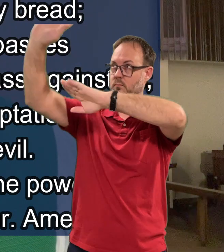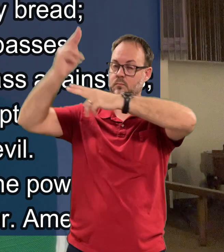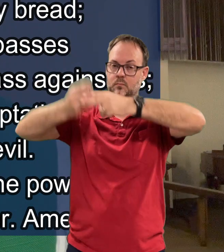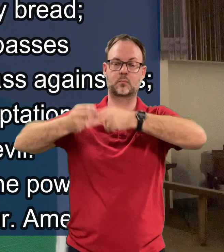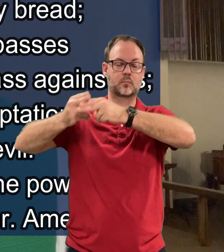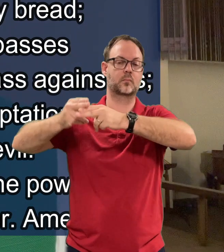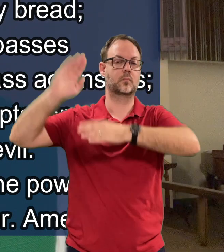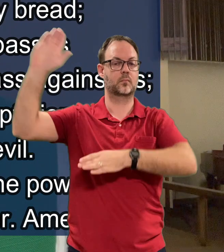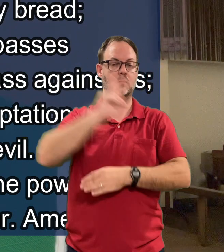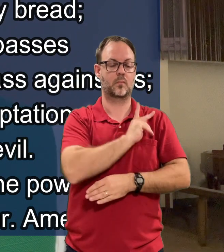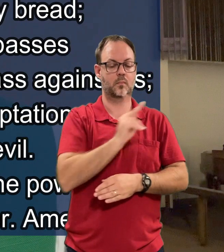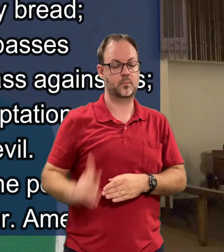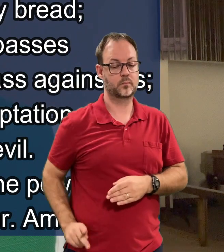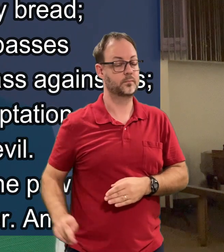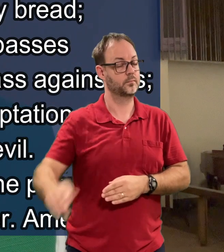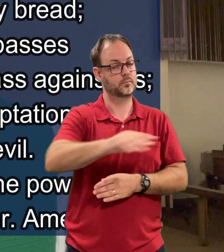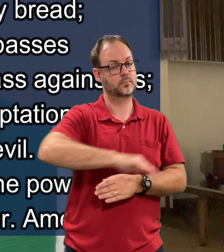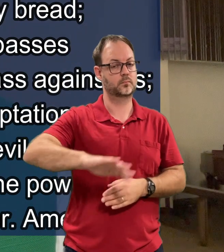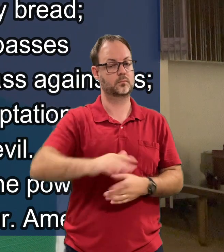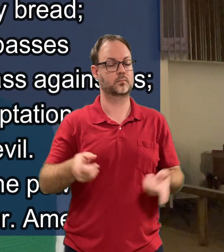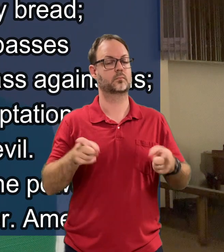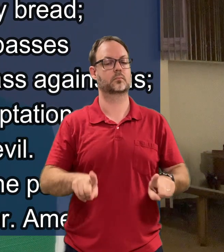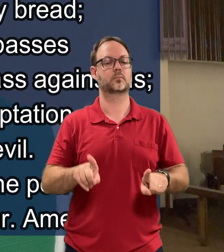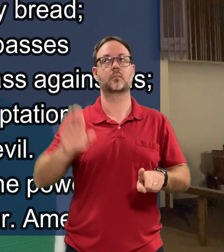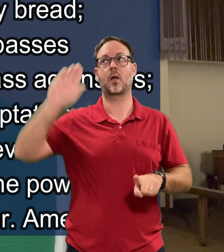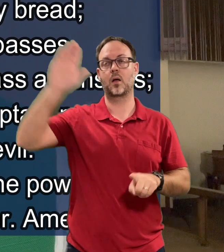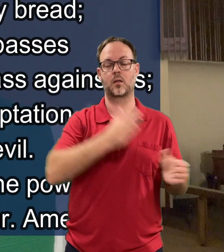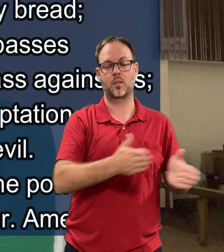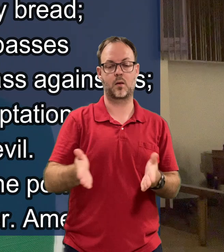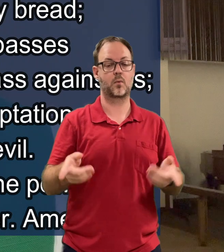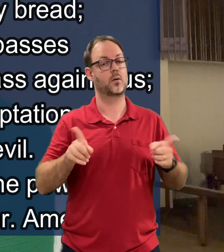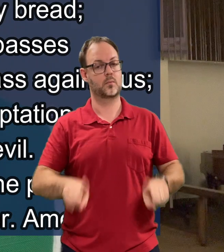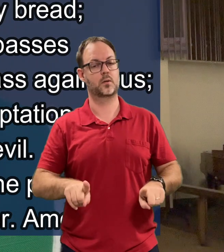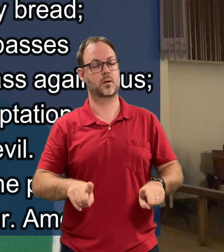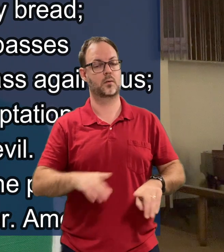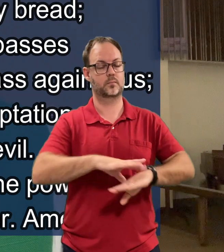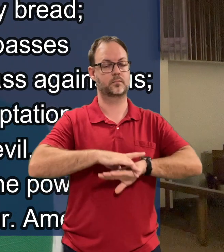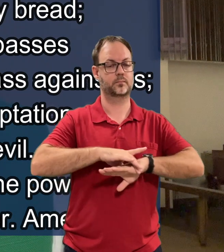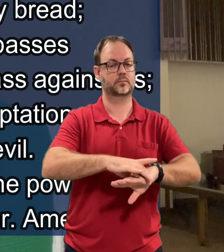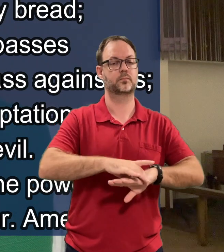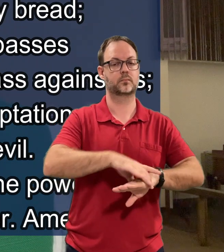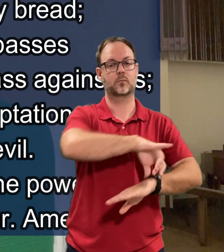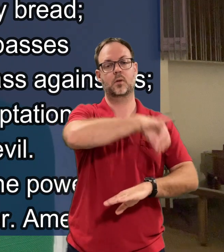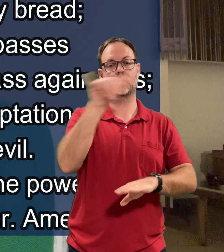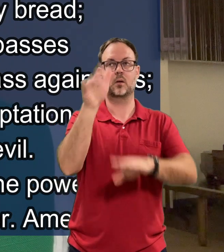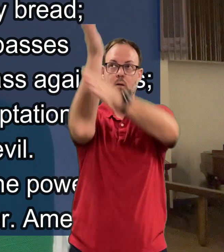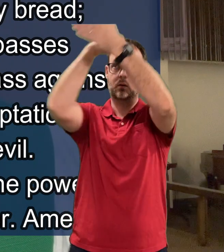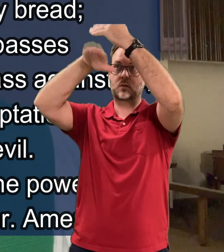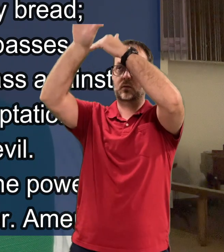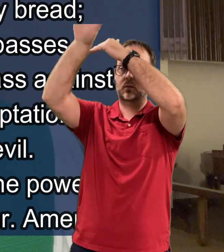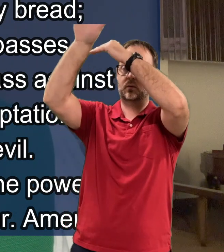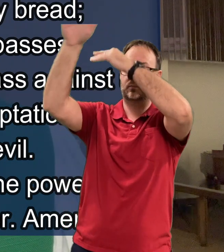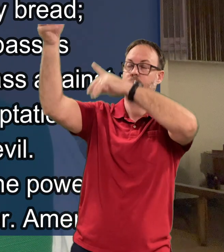heaven, hallowed be Thy name. Thy kingdom come, Thy will be done